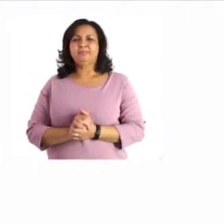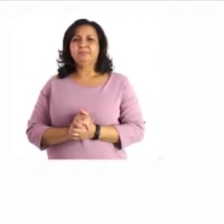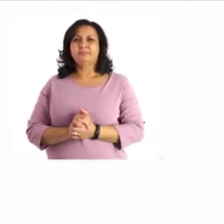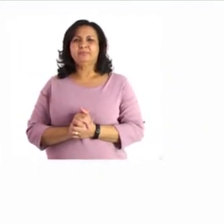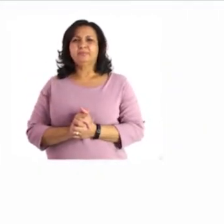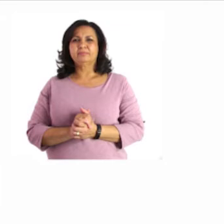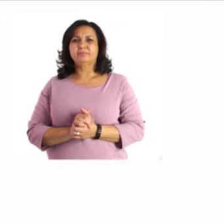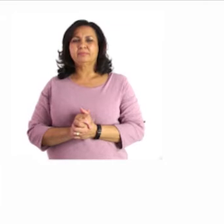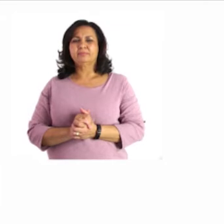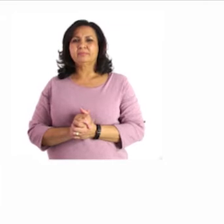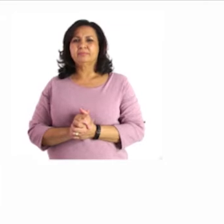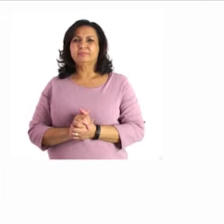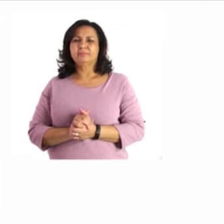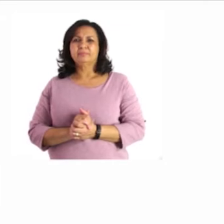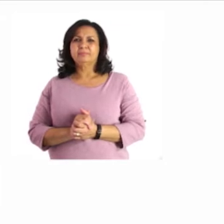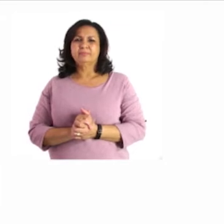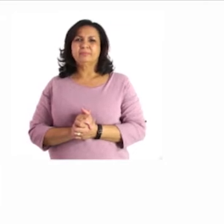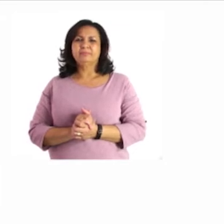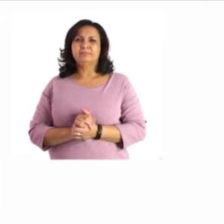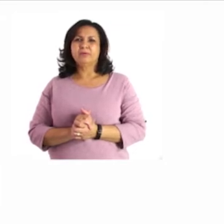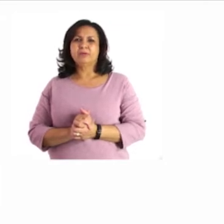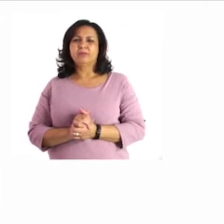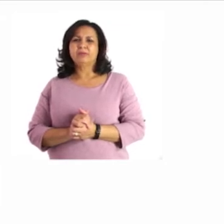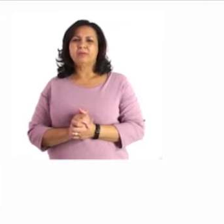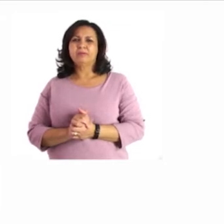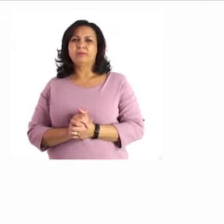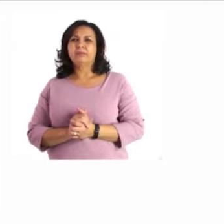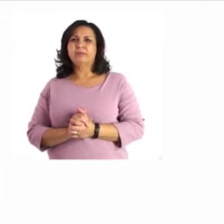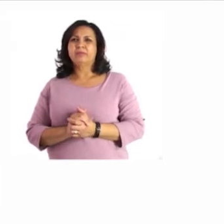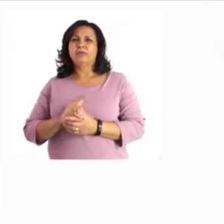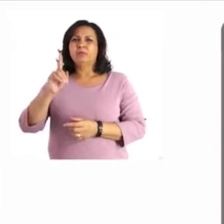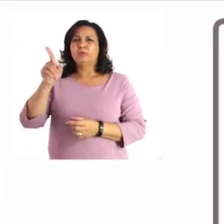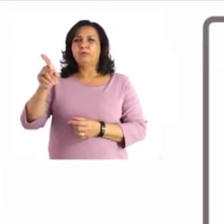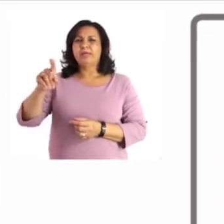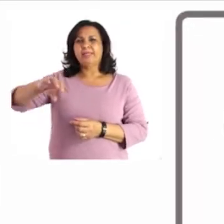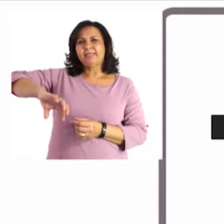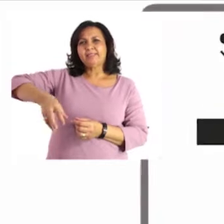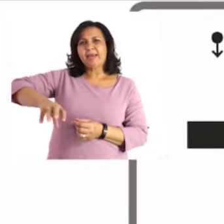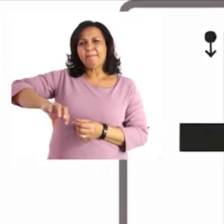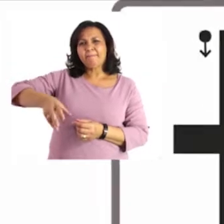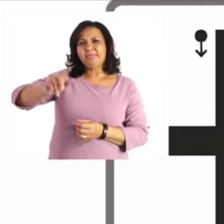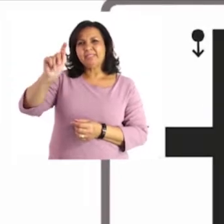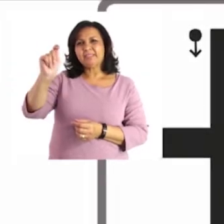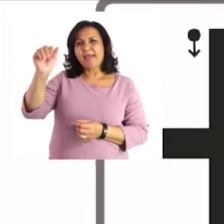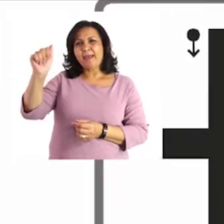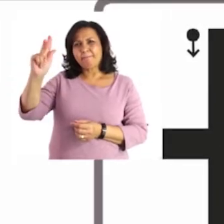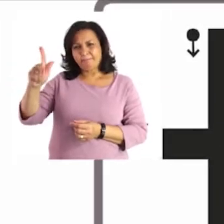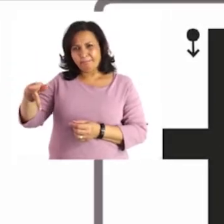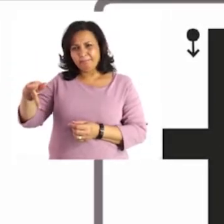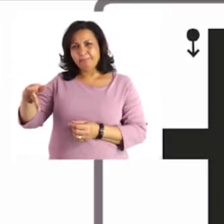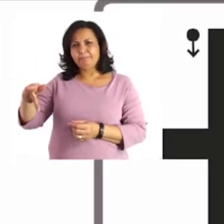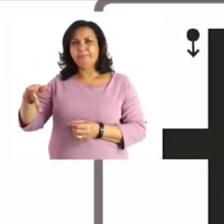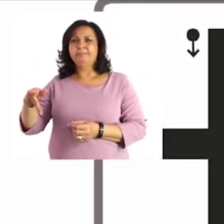Now, if you look at page 21, you'll see the tap and we'll see